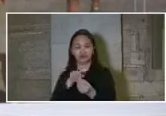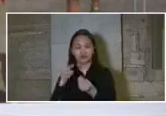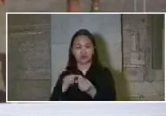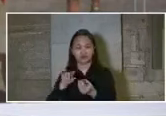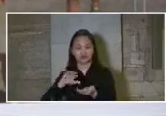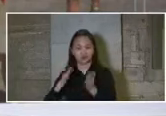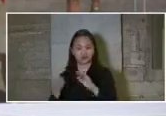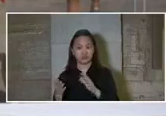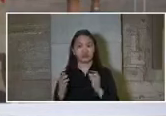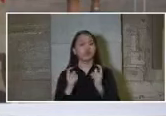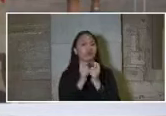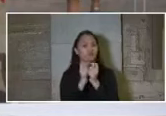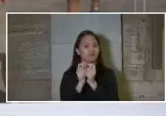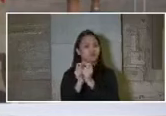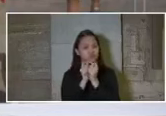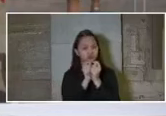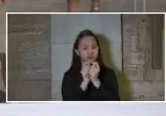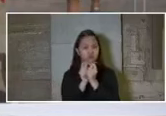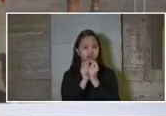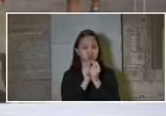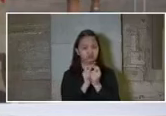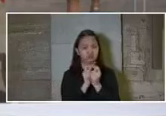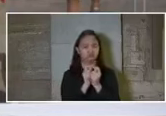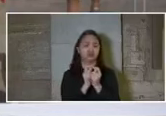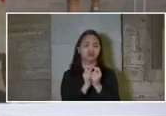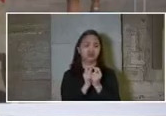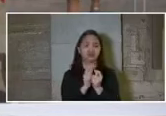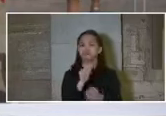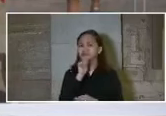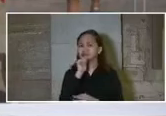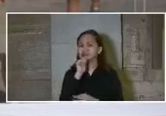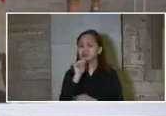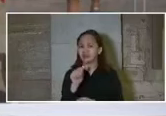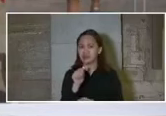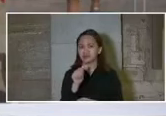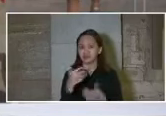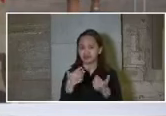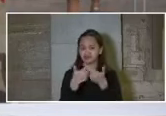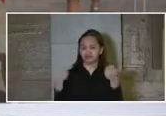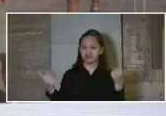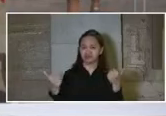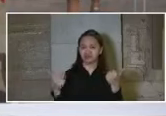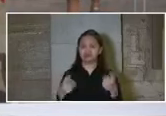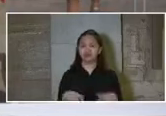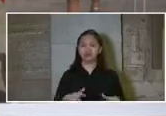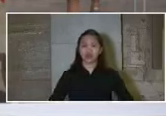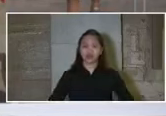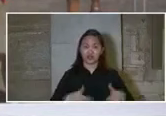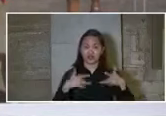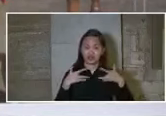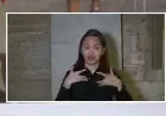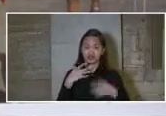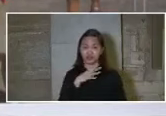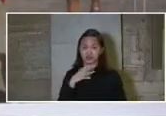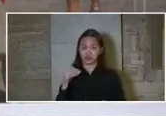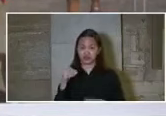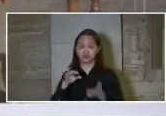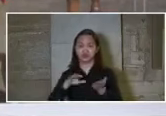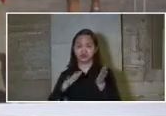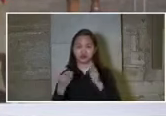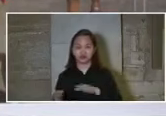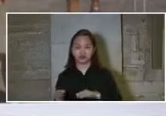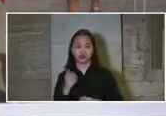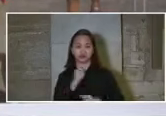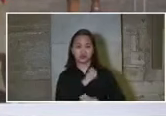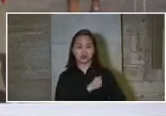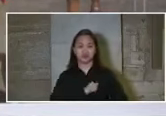Magkasama ho yan. Hindi sila mapaghihiwalay. We get to appreciate life